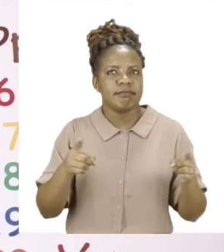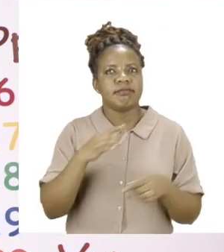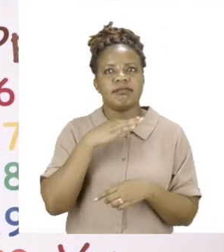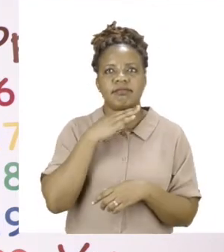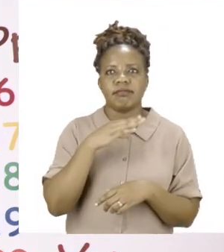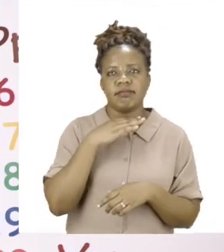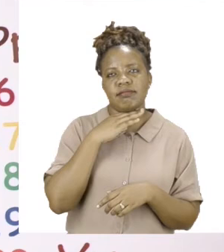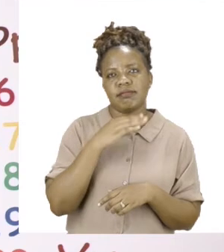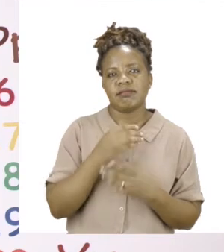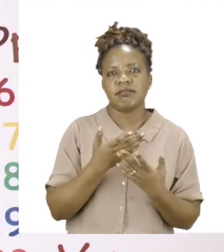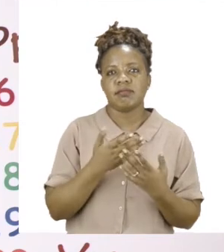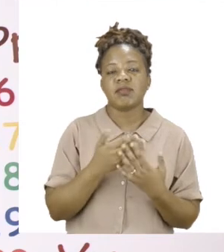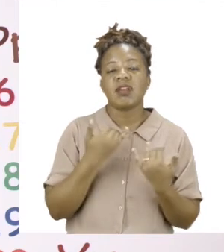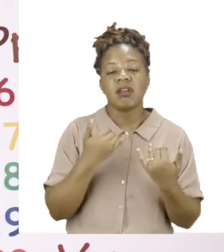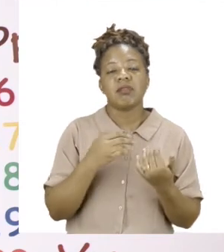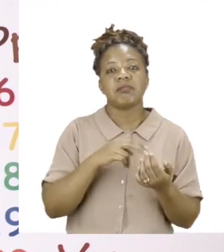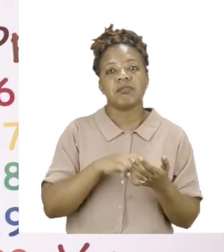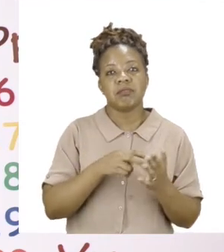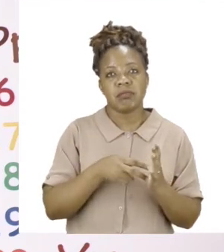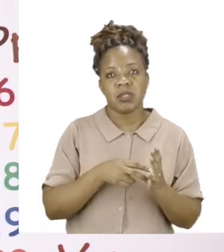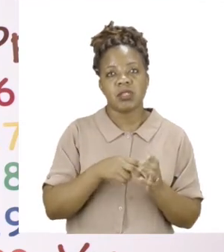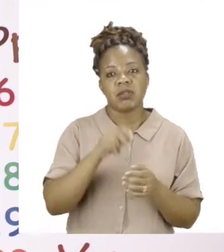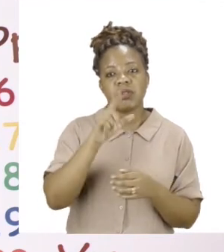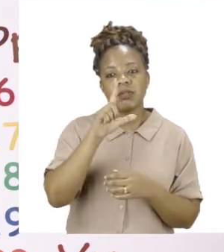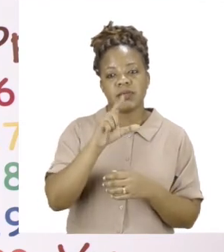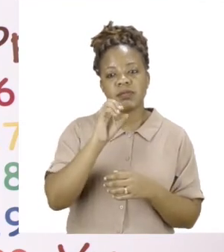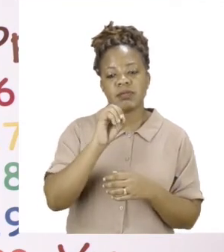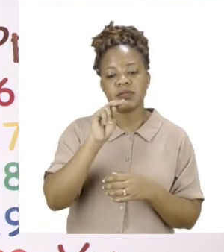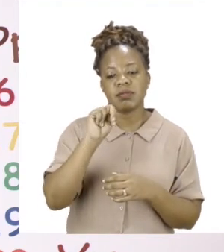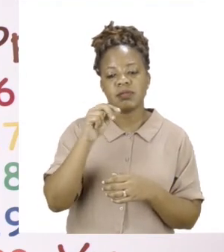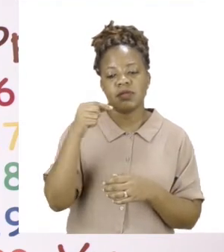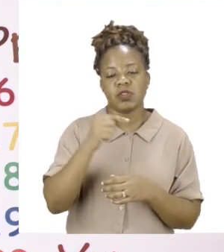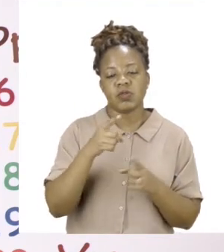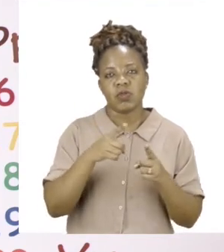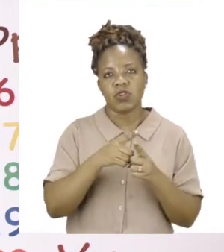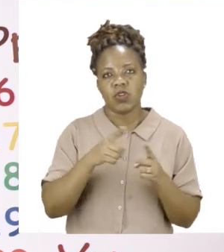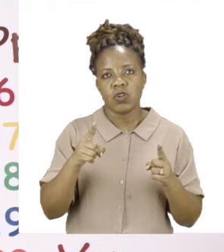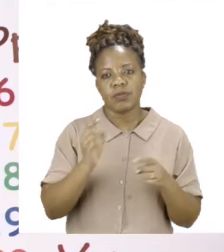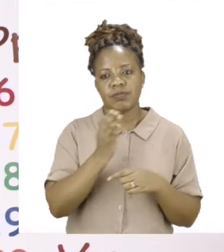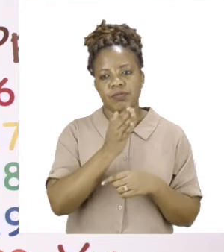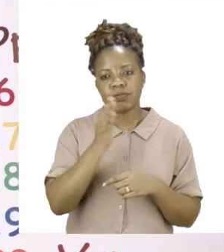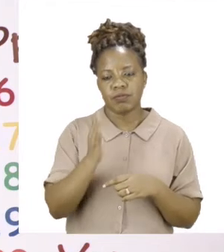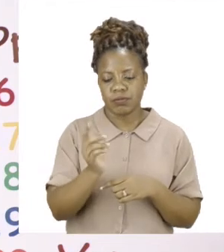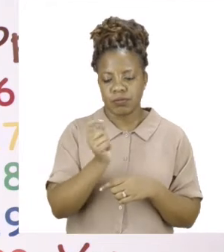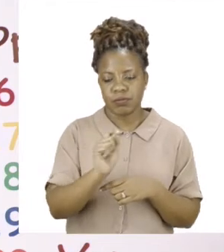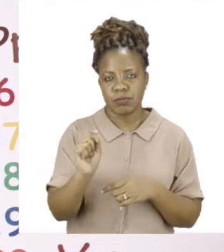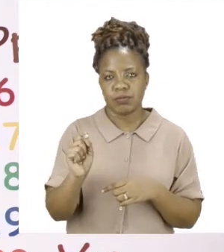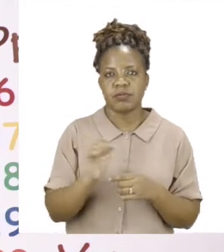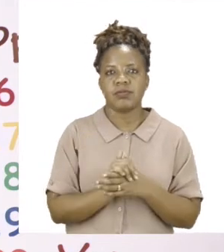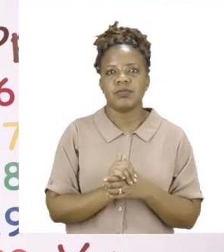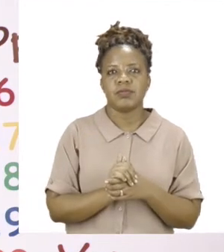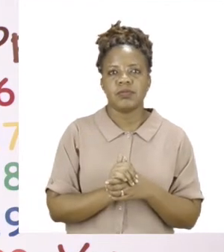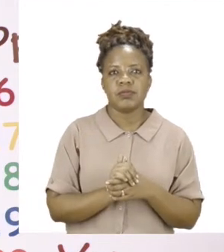we're going to use the word long because the word long describes the type of story. So we're going to